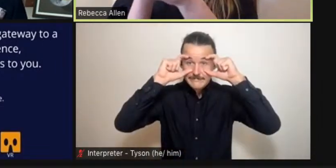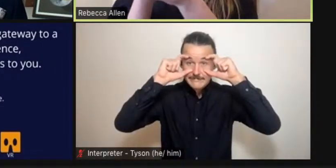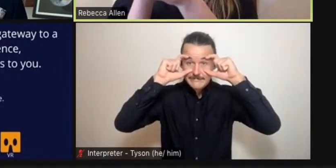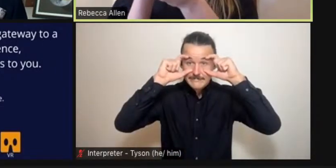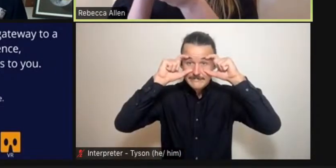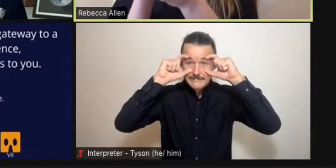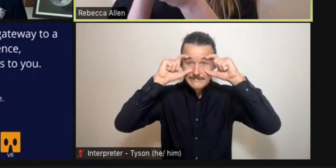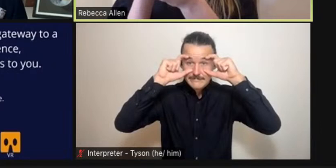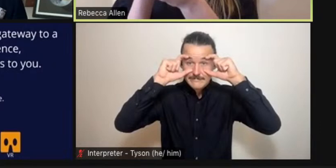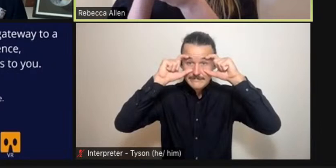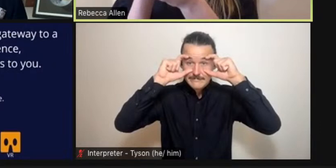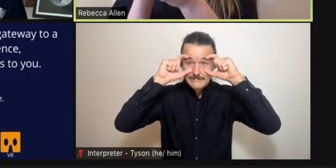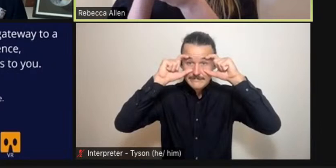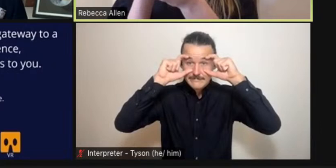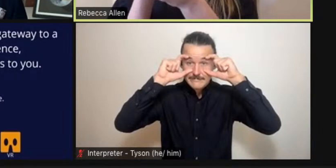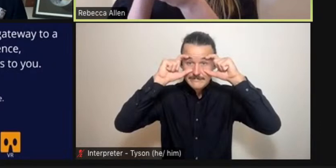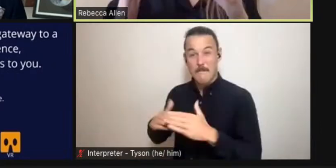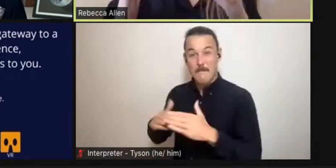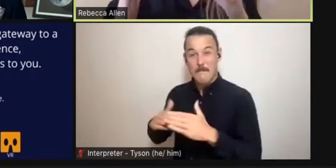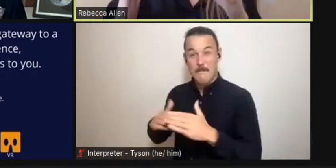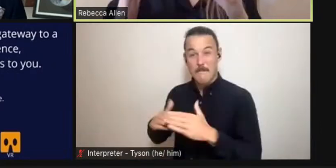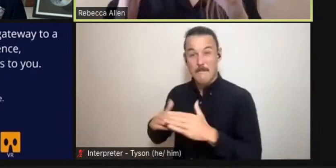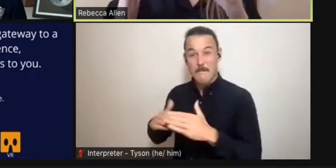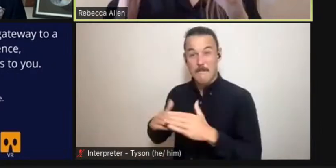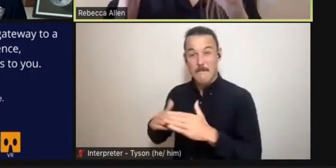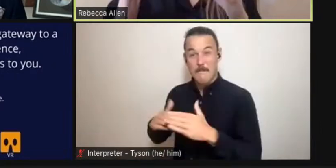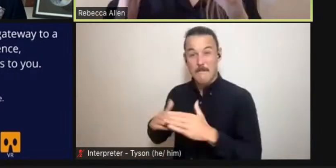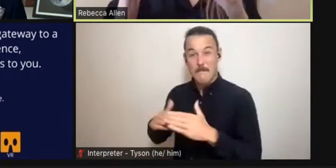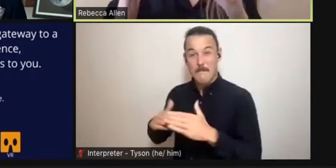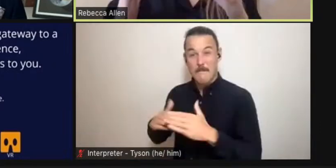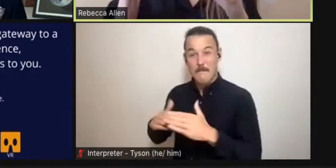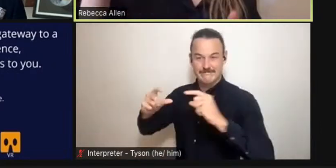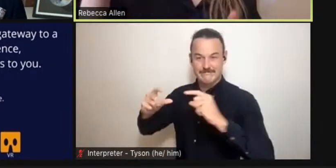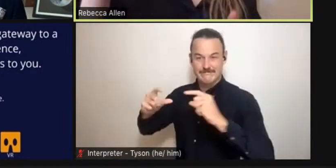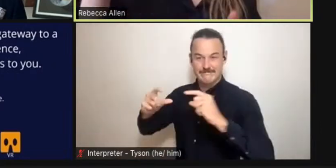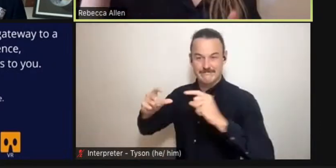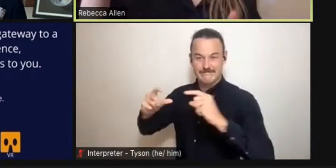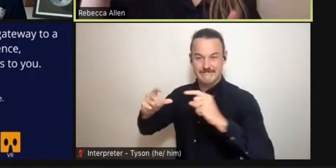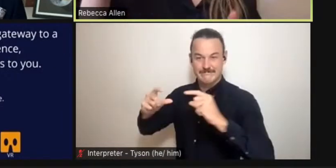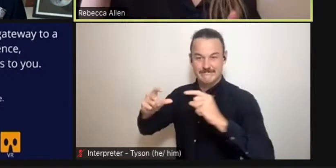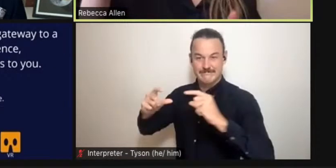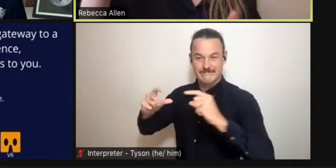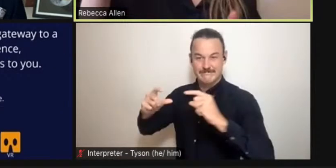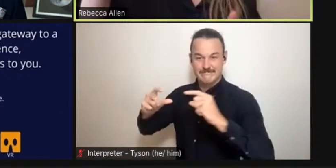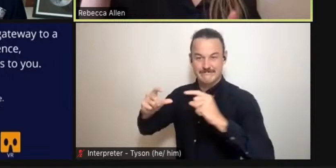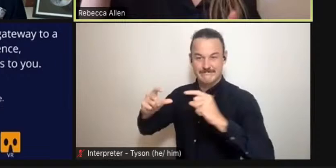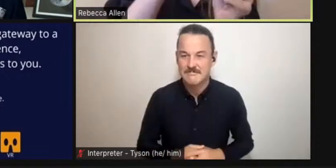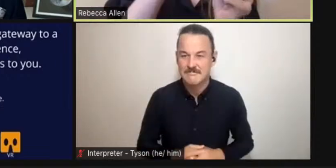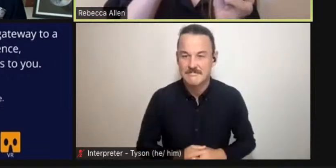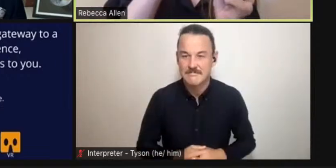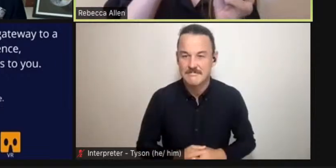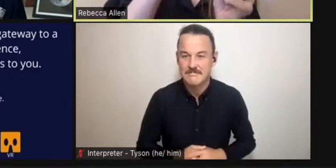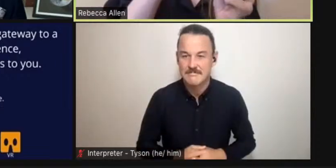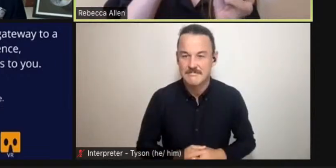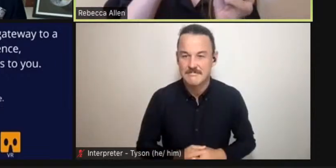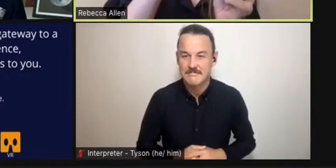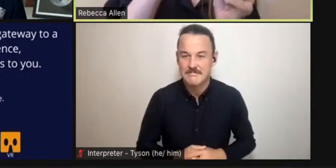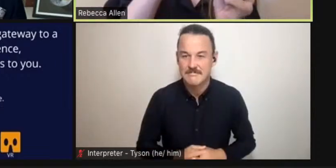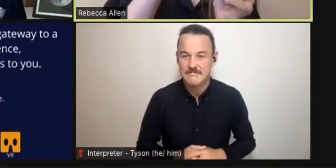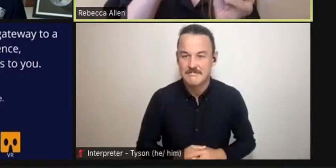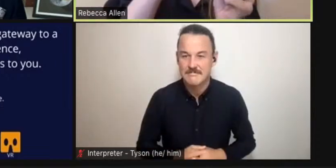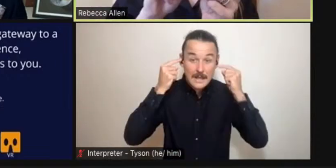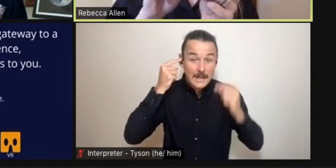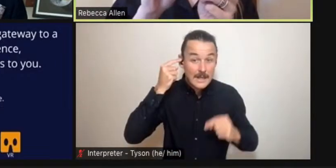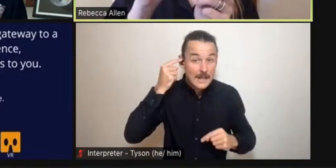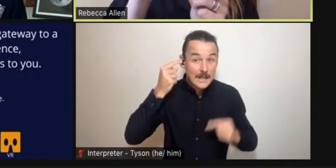all folded up. So you're going to undo your flip headset just like that. And you'll notice there's a clip here on the back.